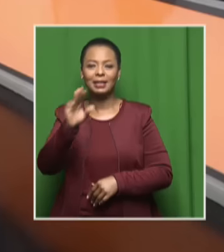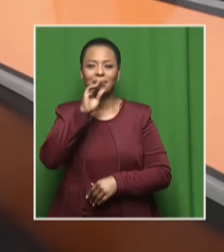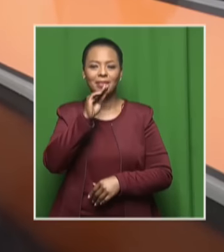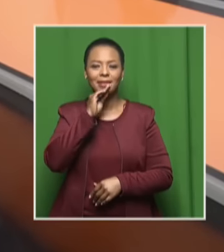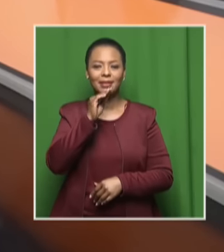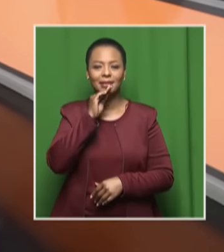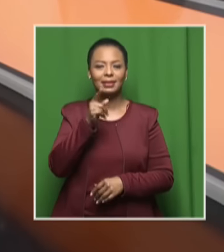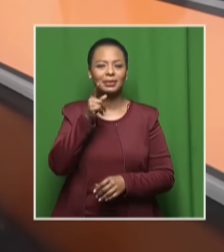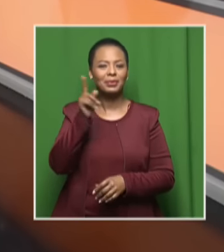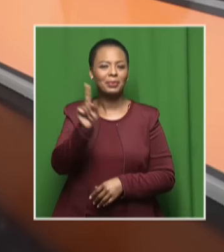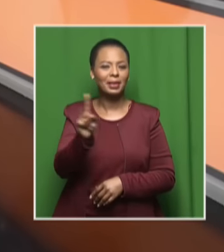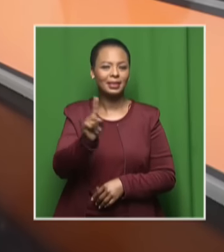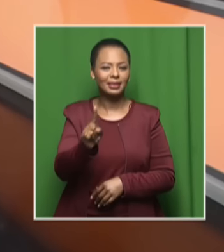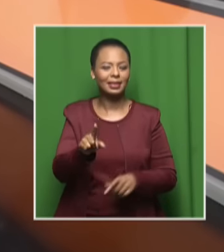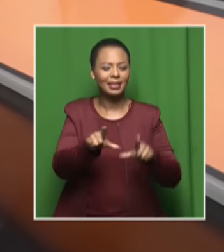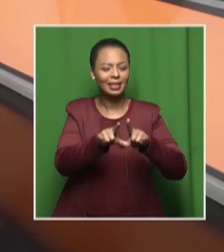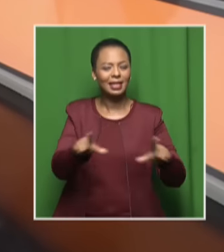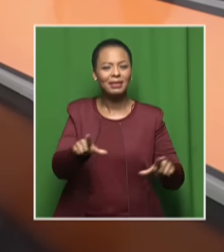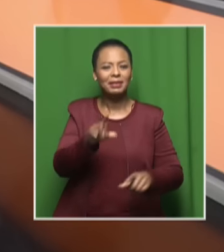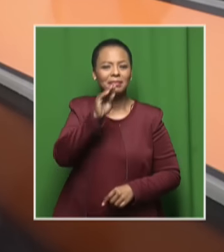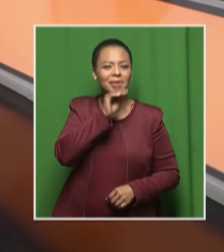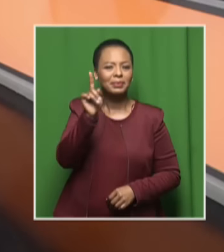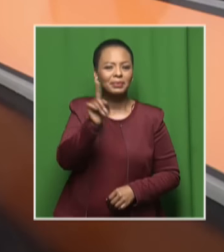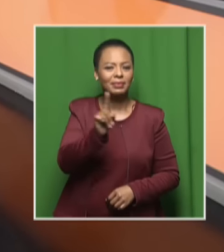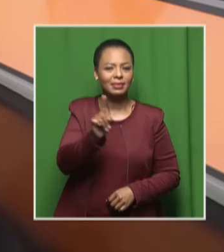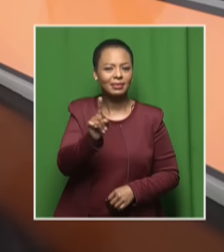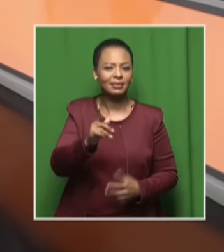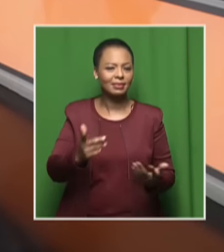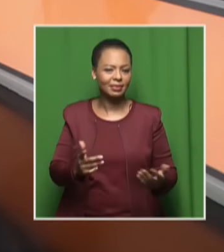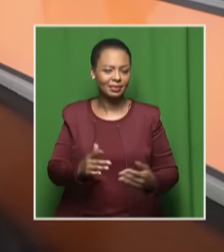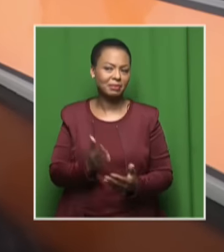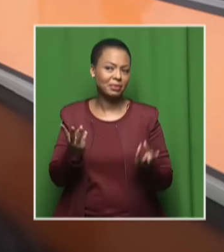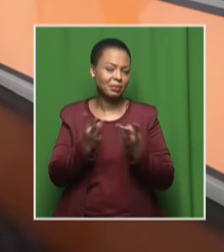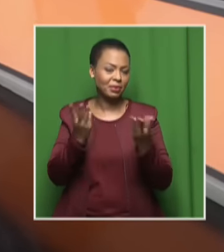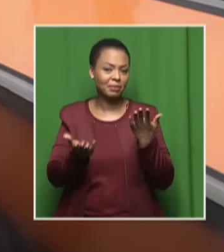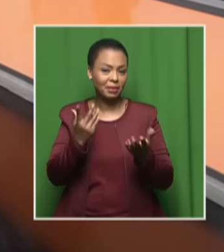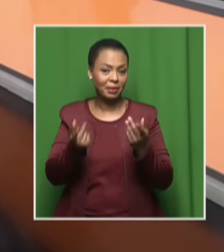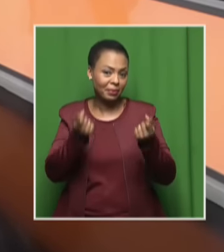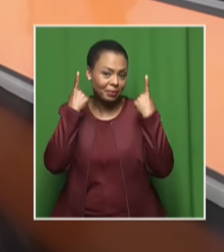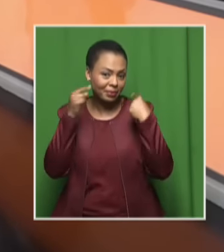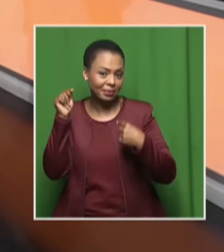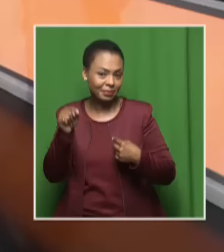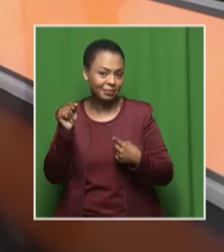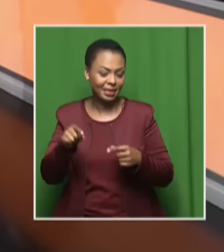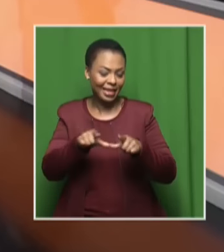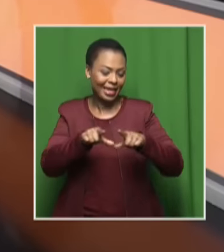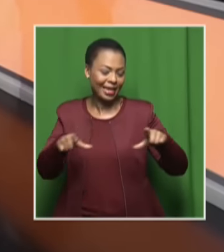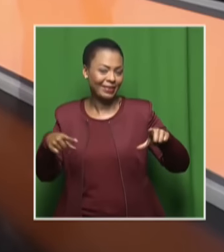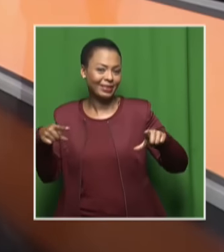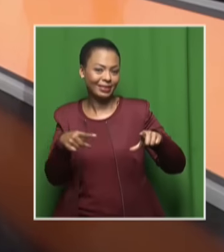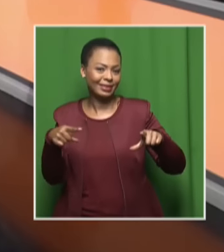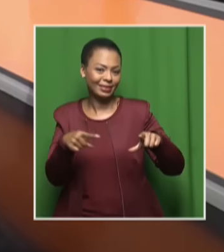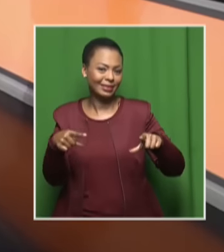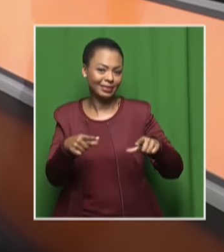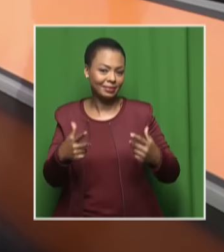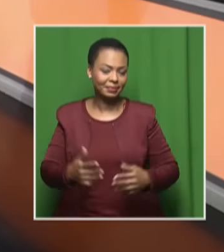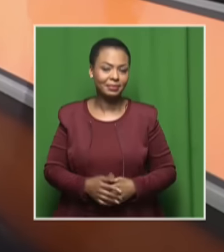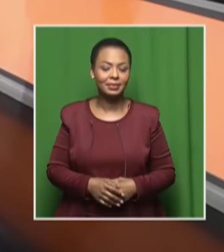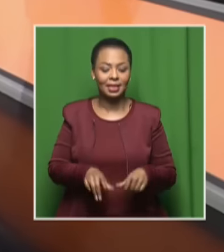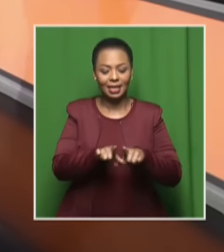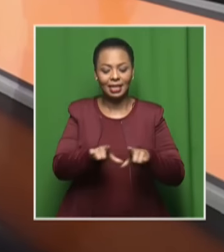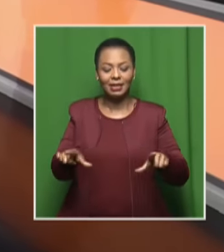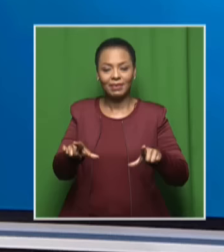us what each level entails. What does it then actually mean, and what are those precautions at this point? Well, the level